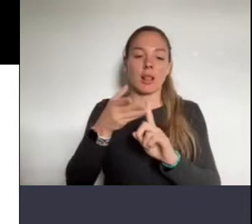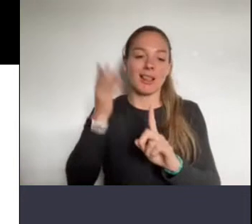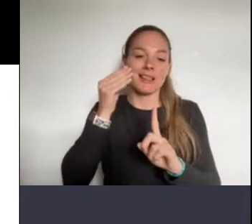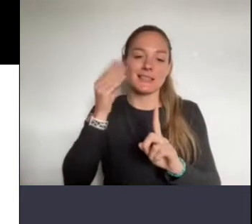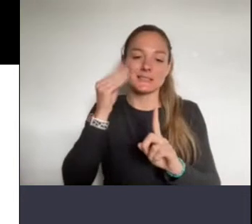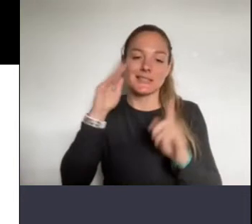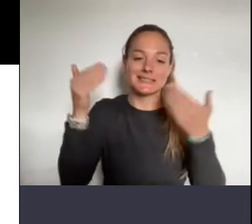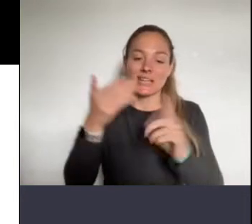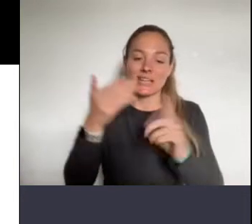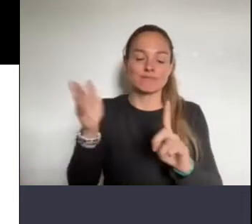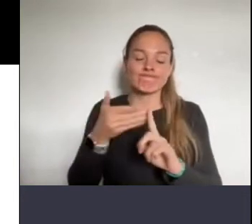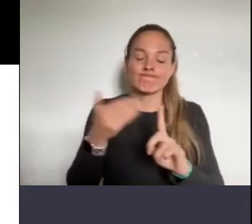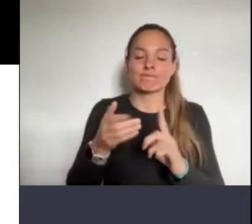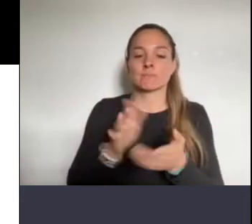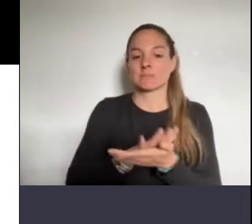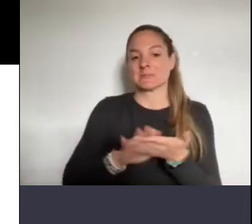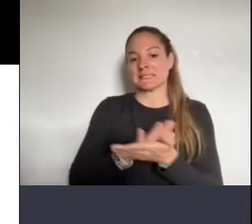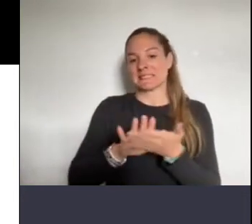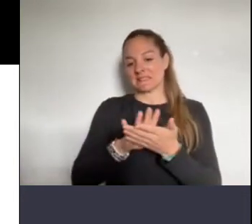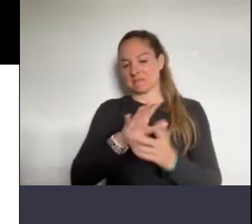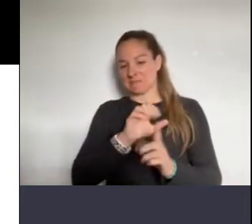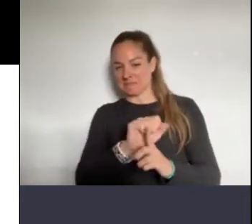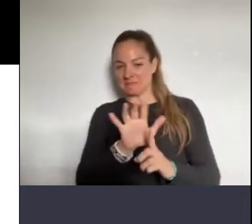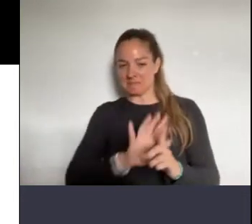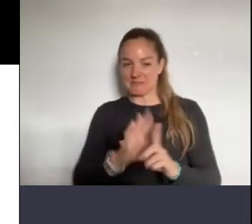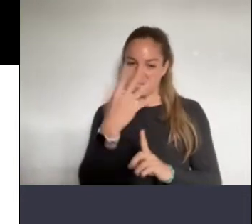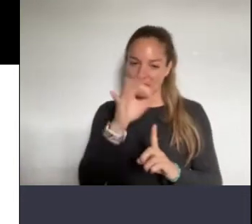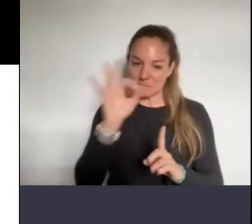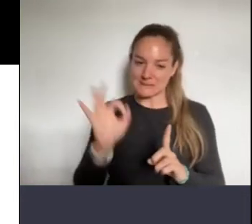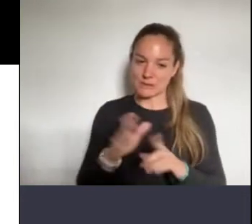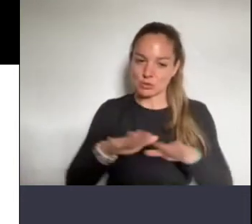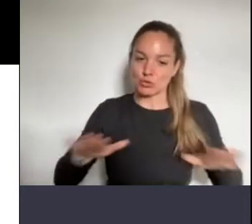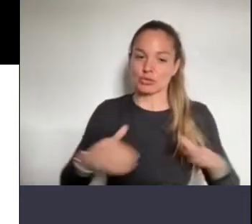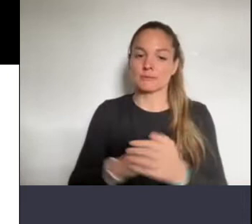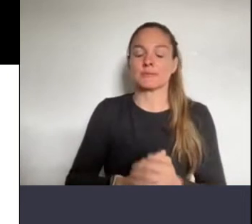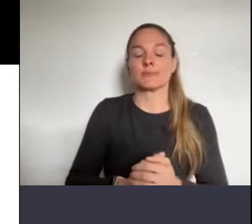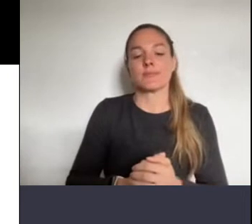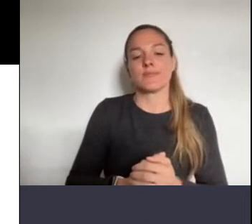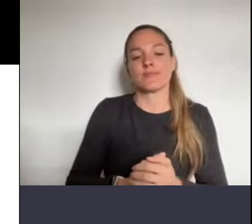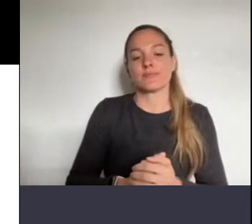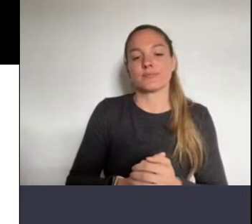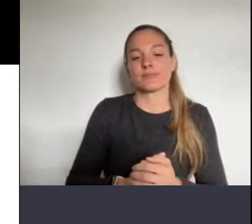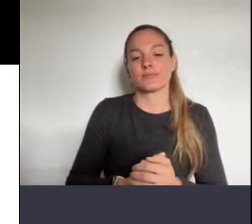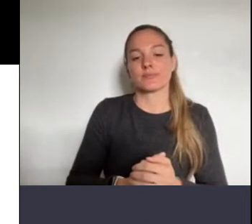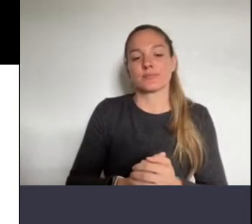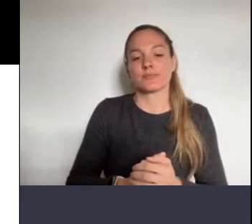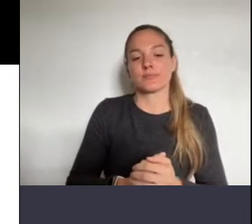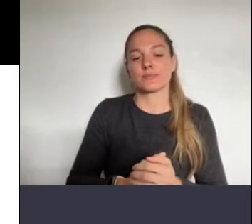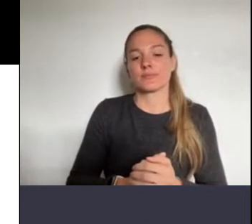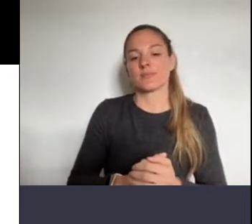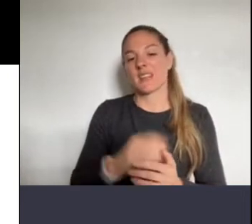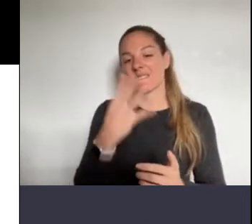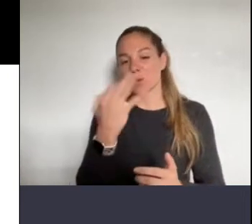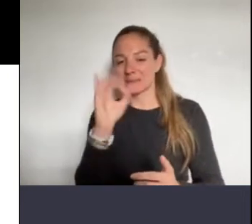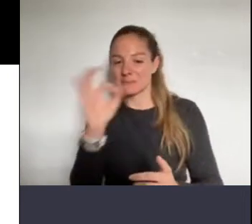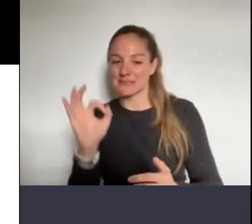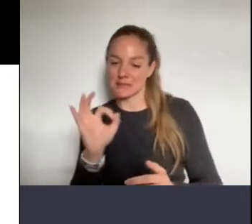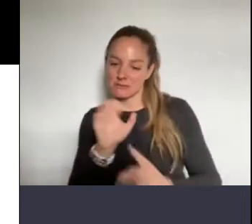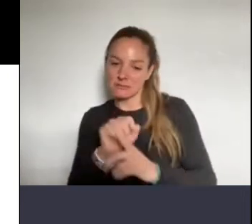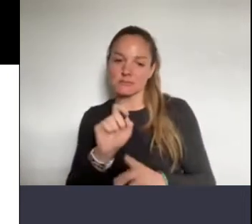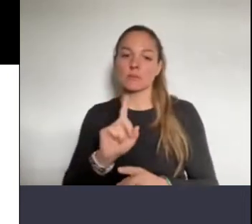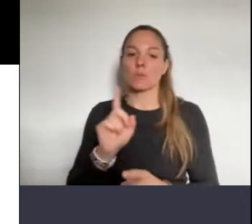50% to understanding of the content, 46, and then speech difficulties, which was